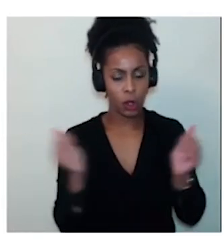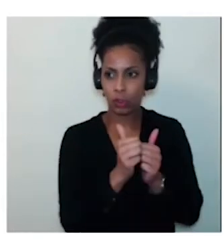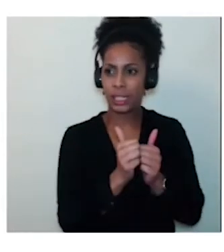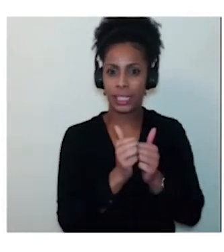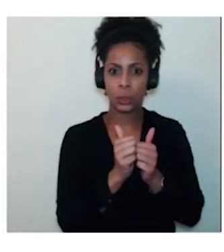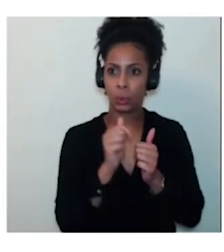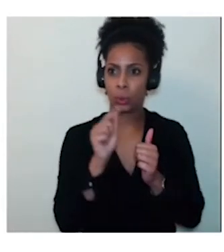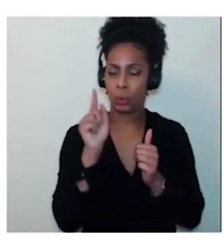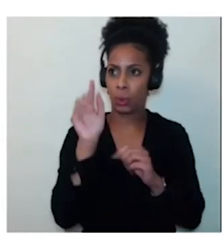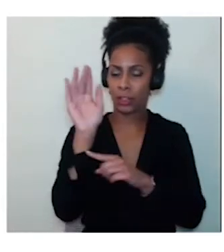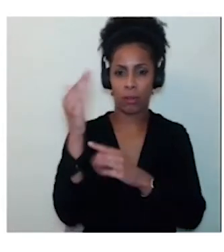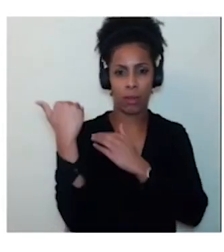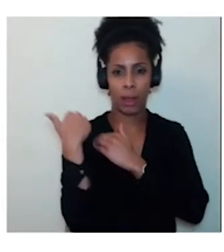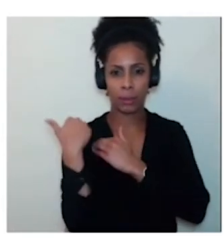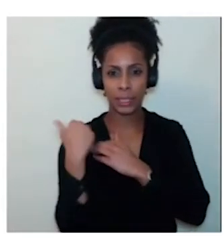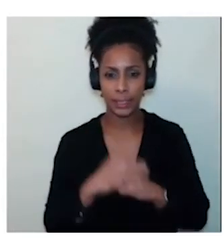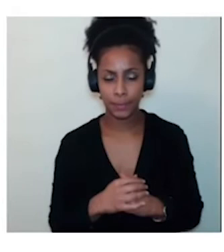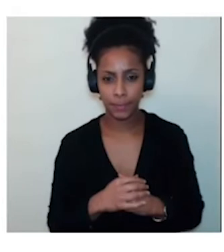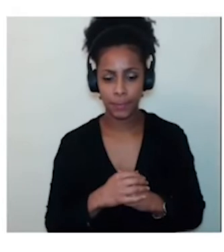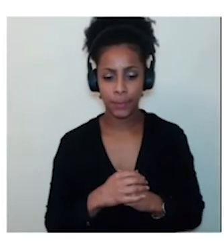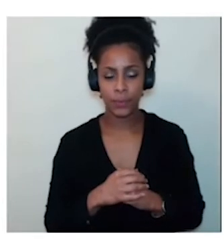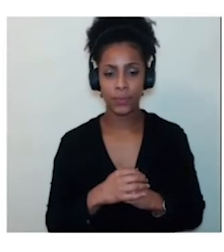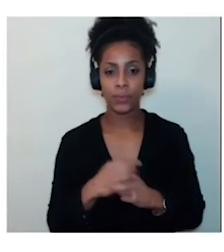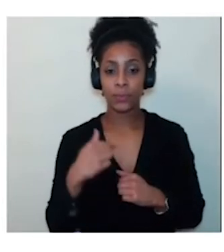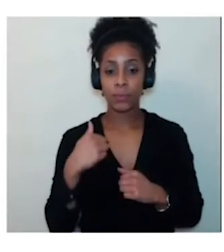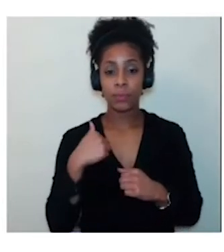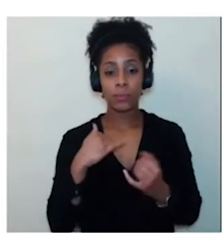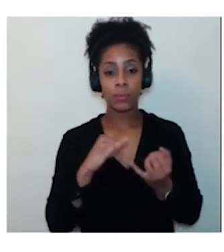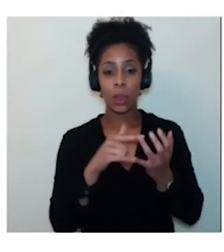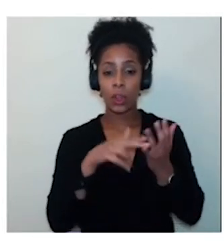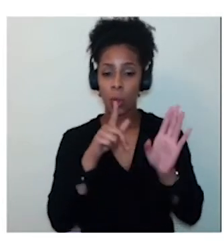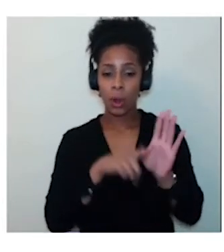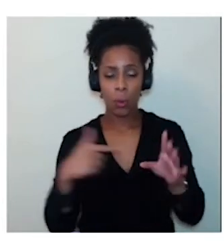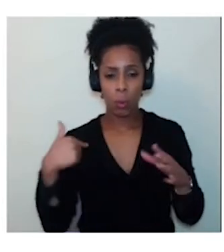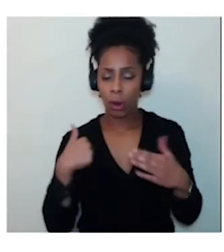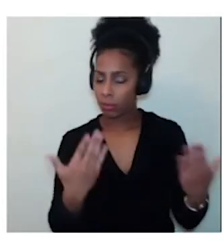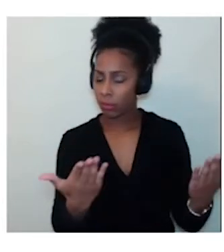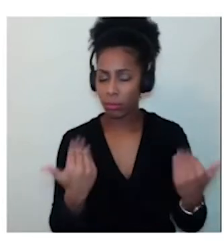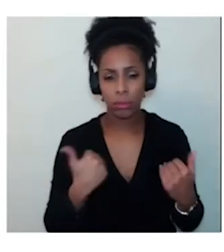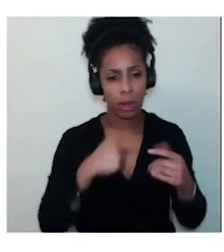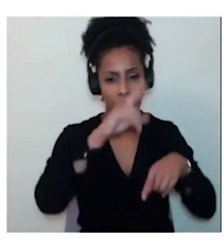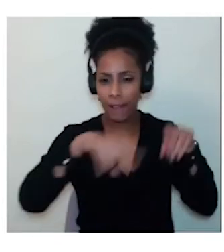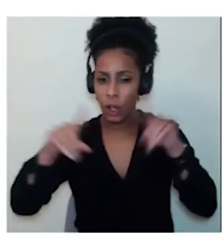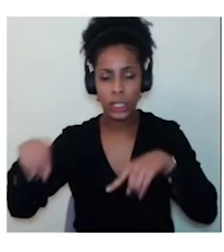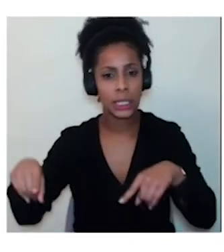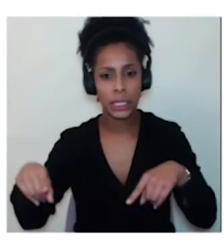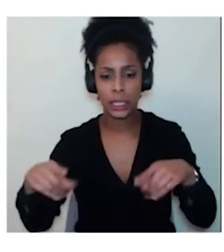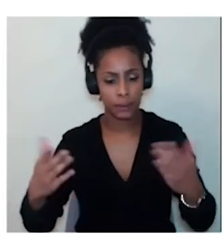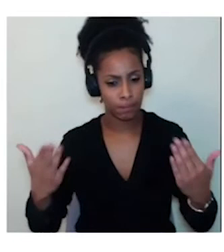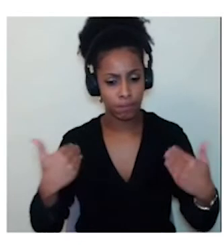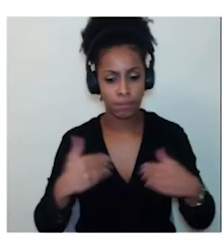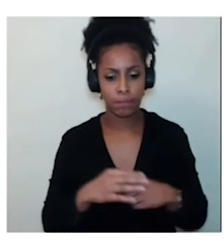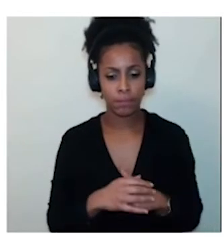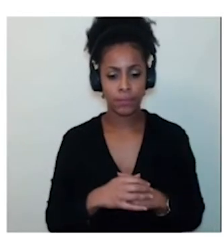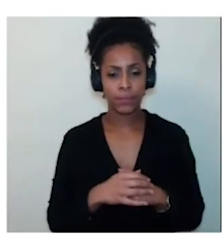At Sony, we embrace diversity and believe in turning it into strength, and